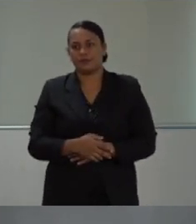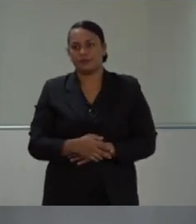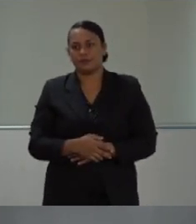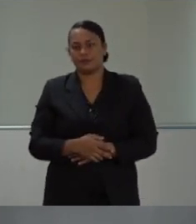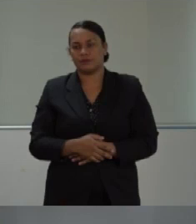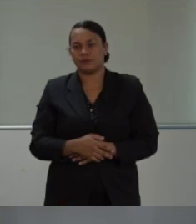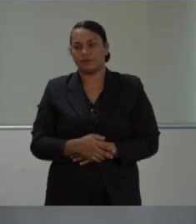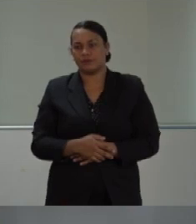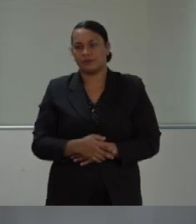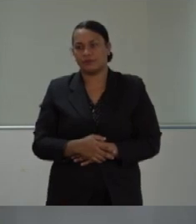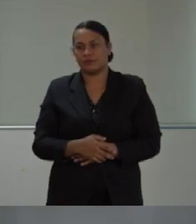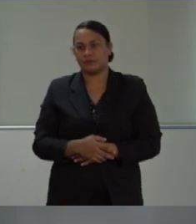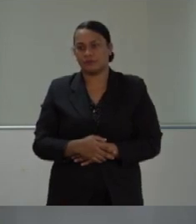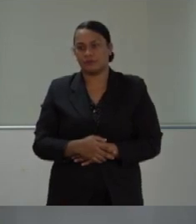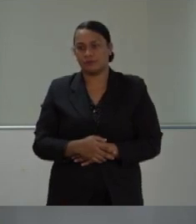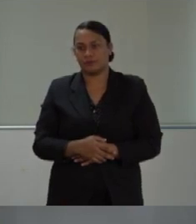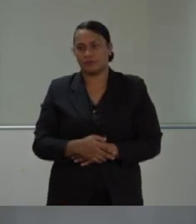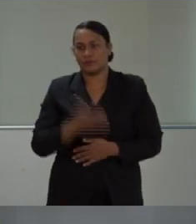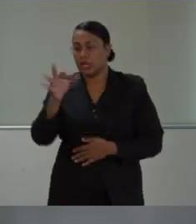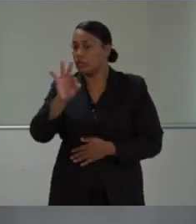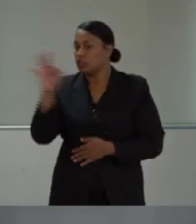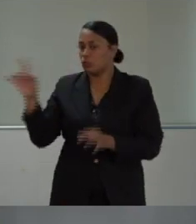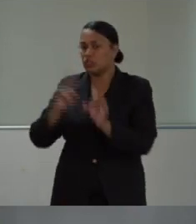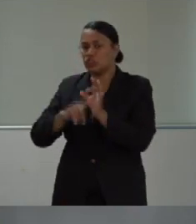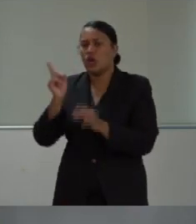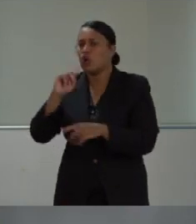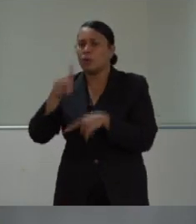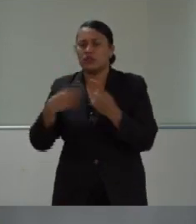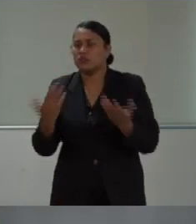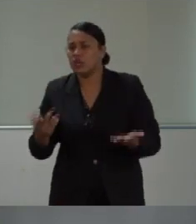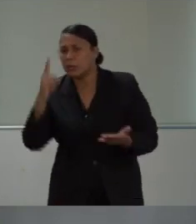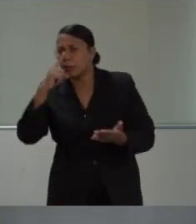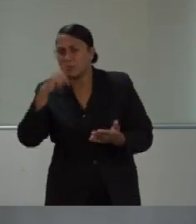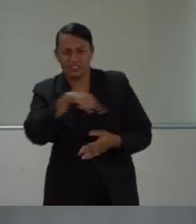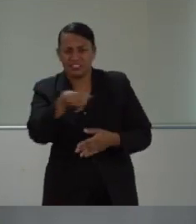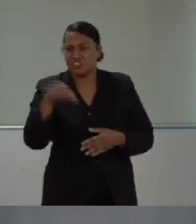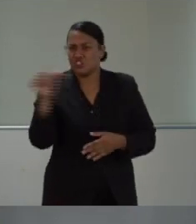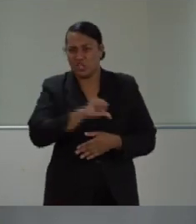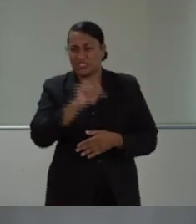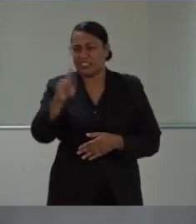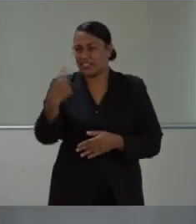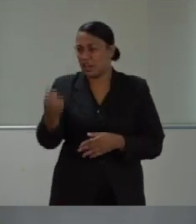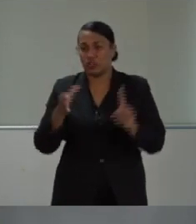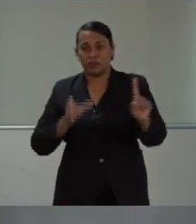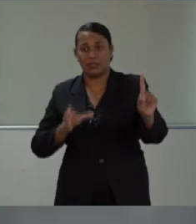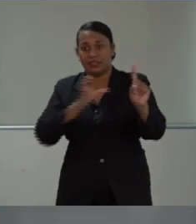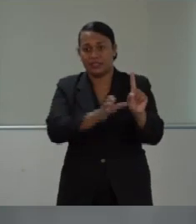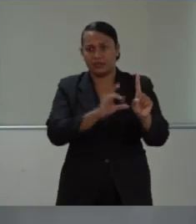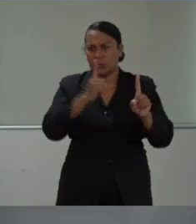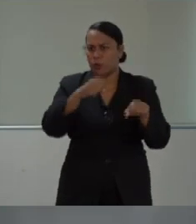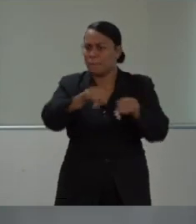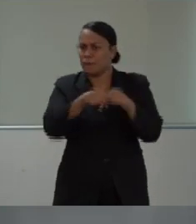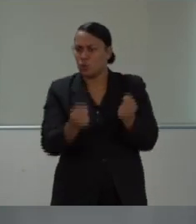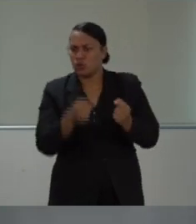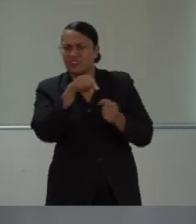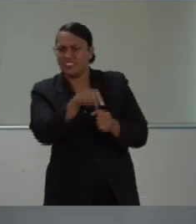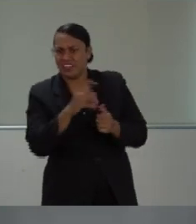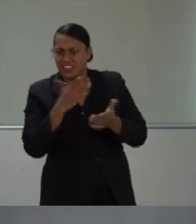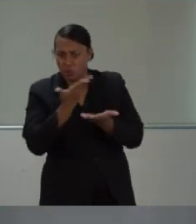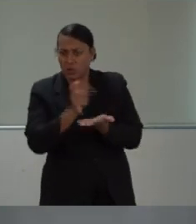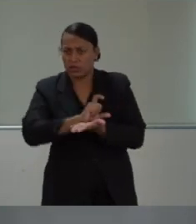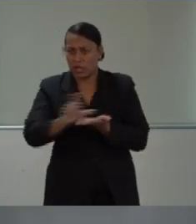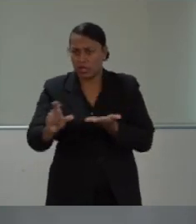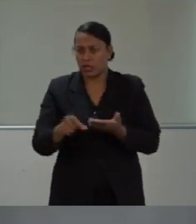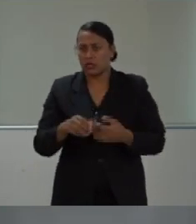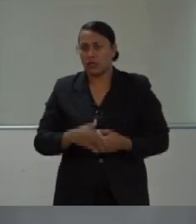So what about people who were supposed to be in self-quarantine and had breached that? and have been cleared of self-quarantine,